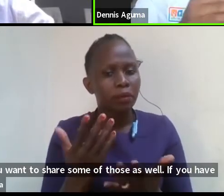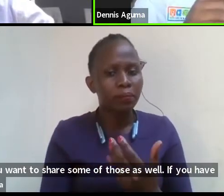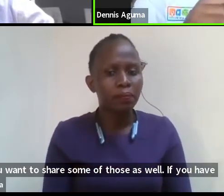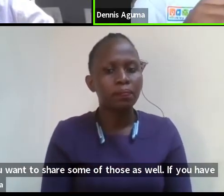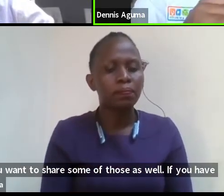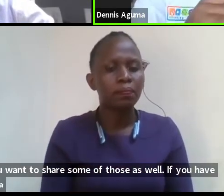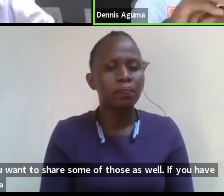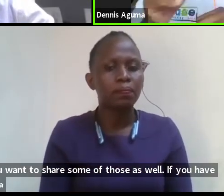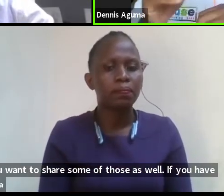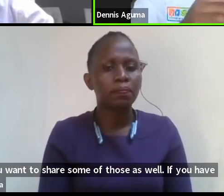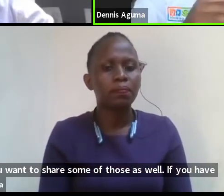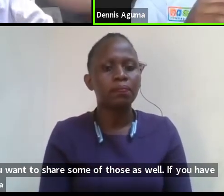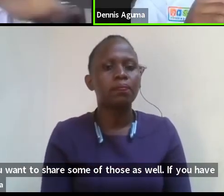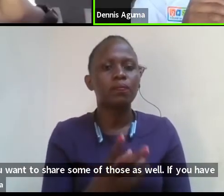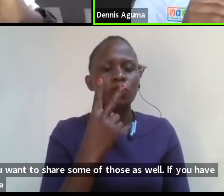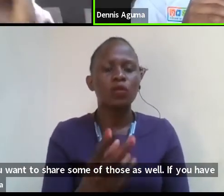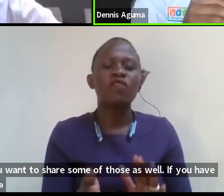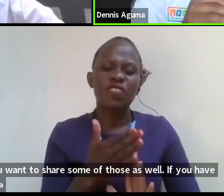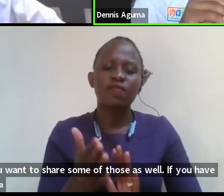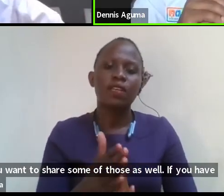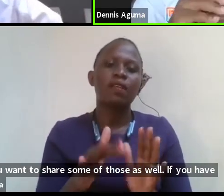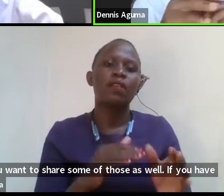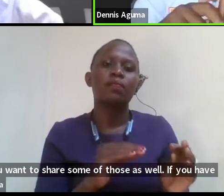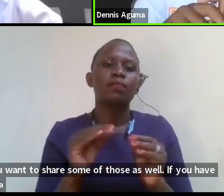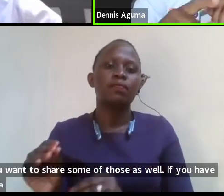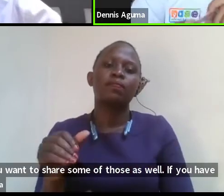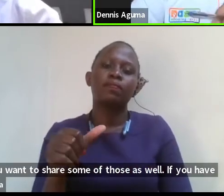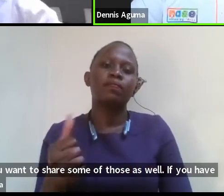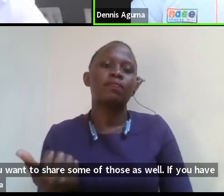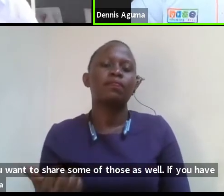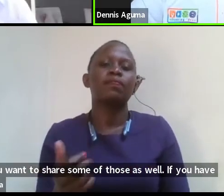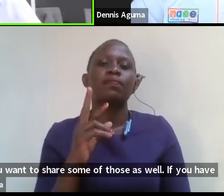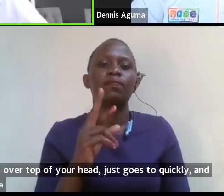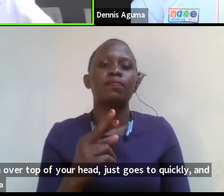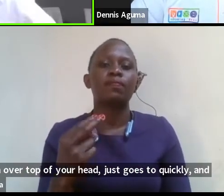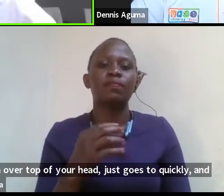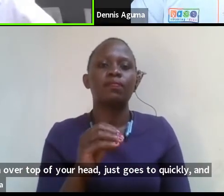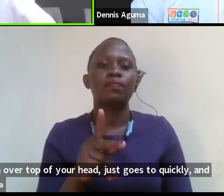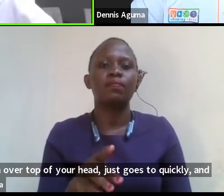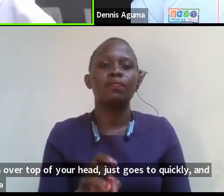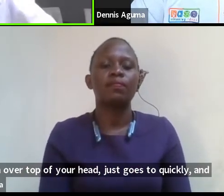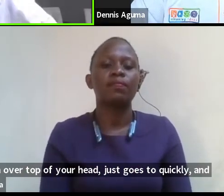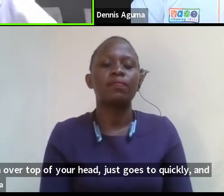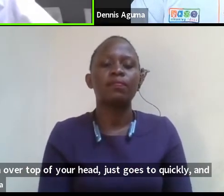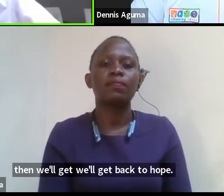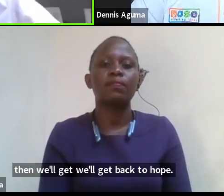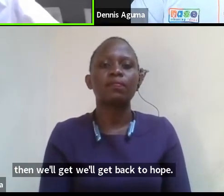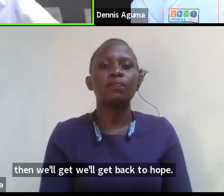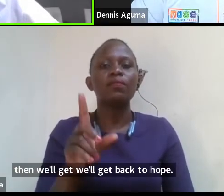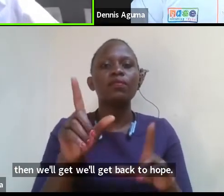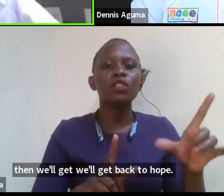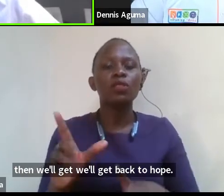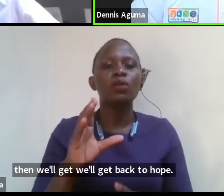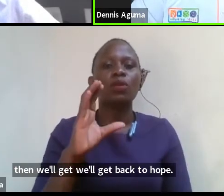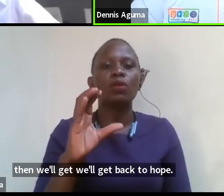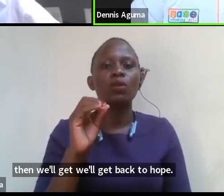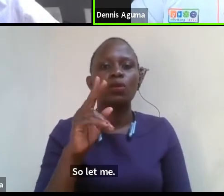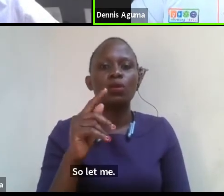quickly, and then we'll get back to Hope. Right, so let me start with, you said local content, right?